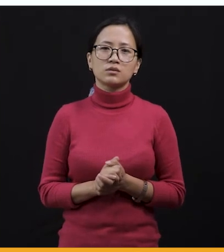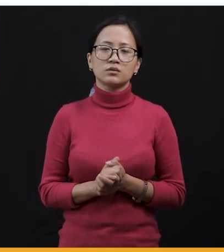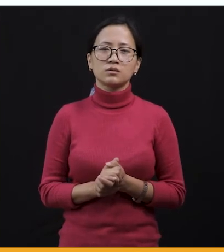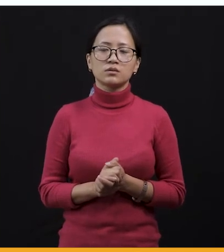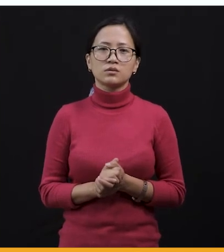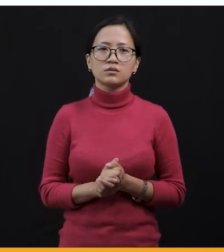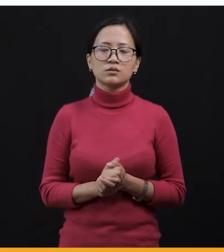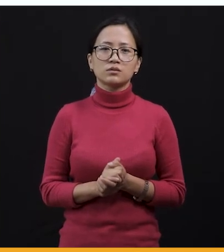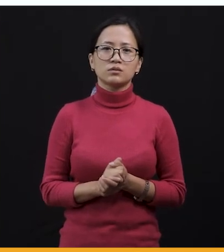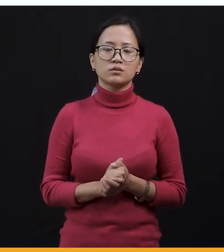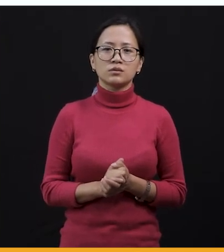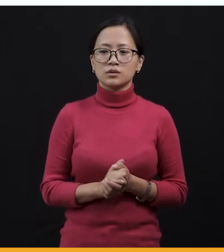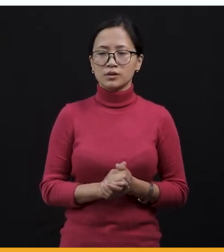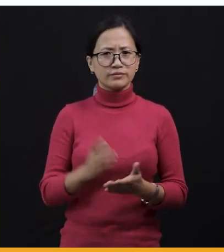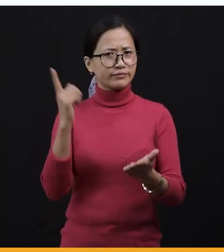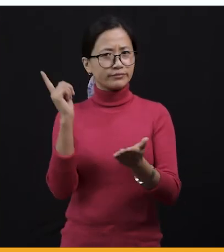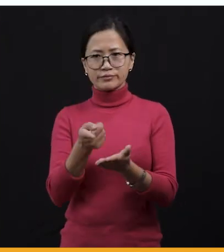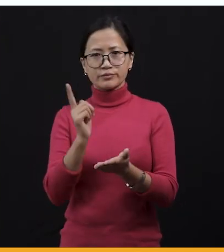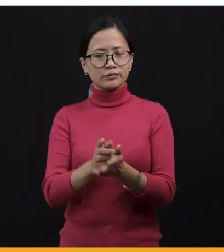and strict rules are followed.